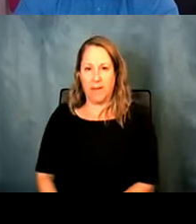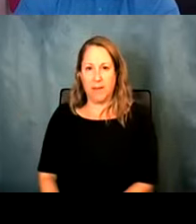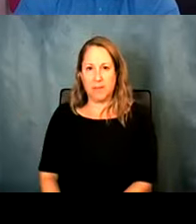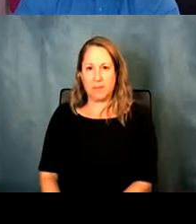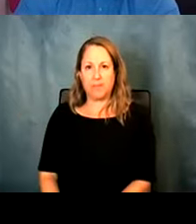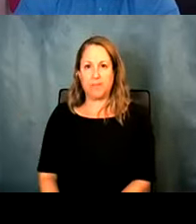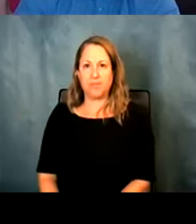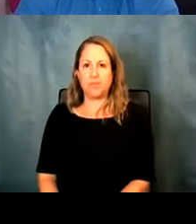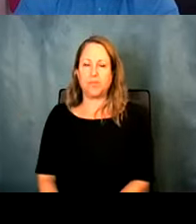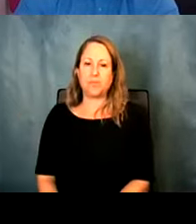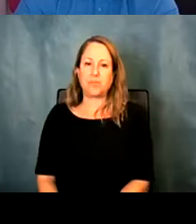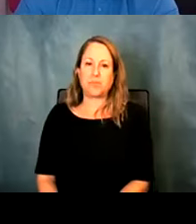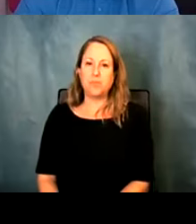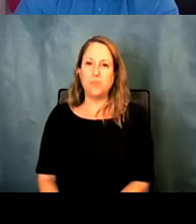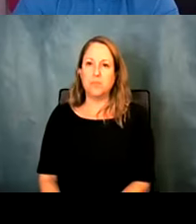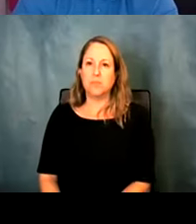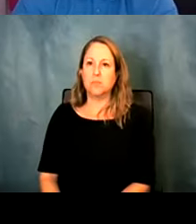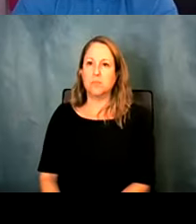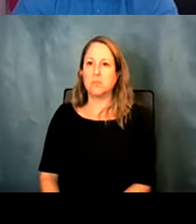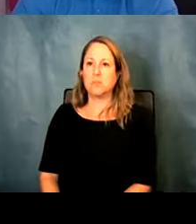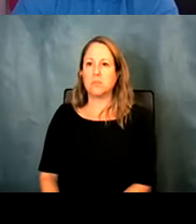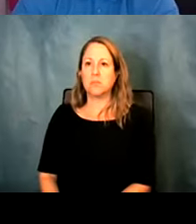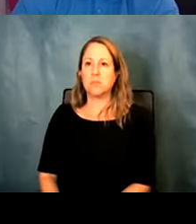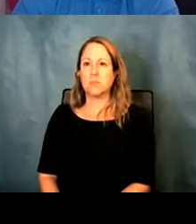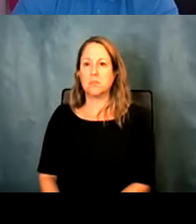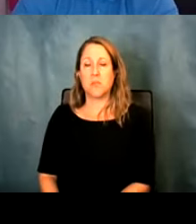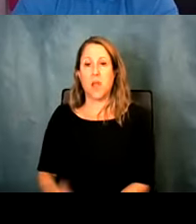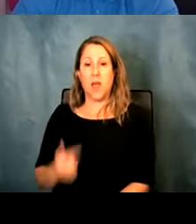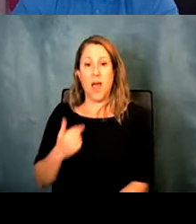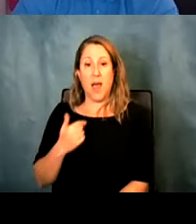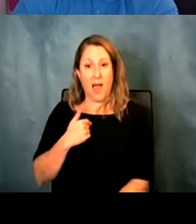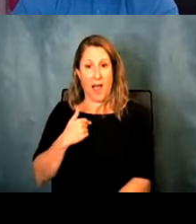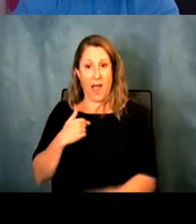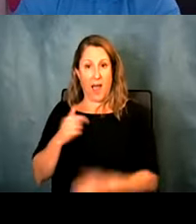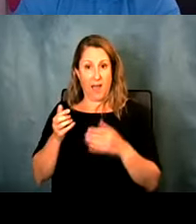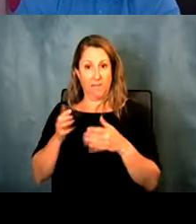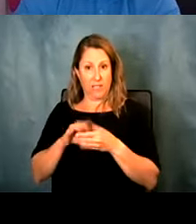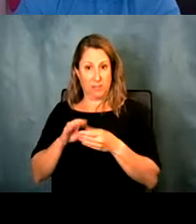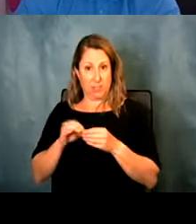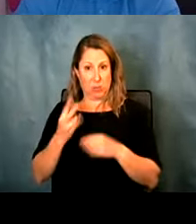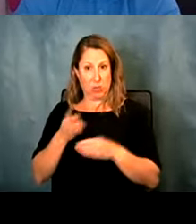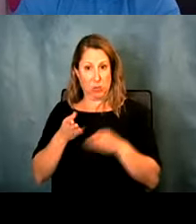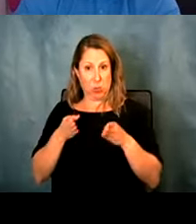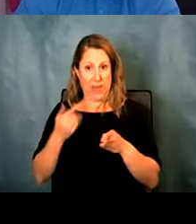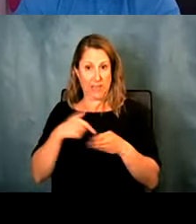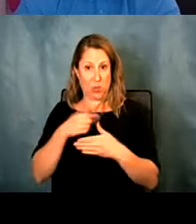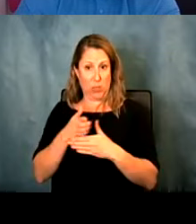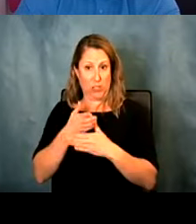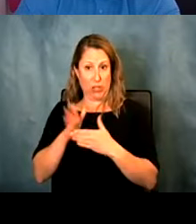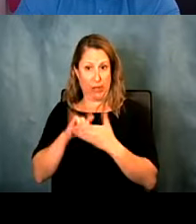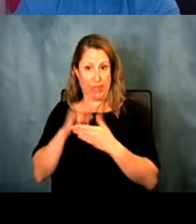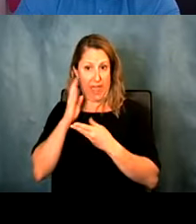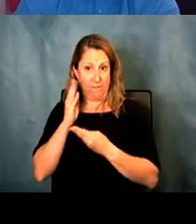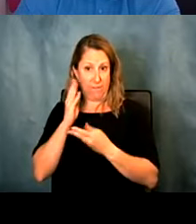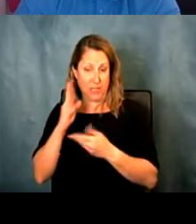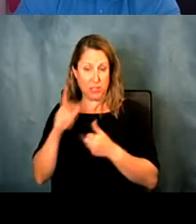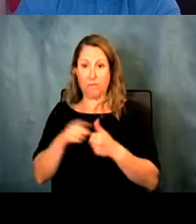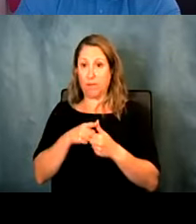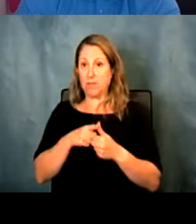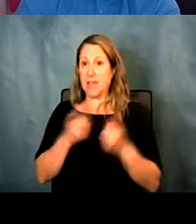So we had, and I was mentioning this, that there was two ways that we presented that data. So we have the number of